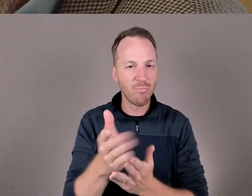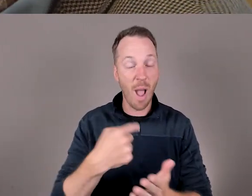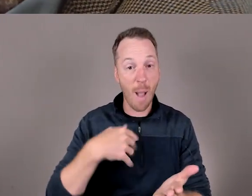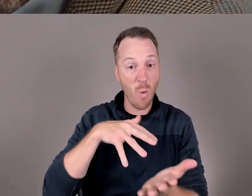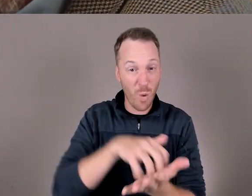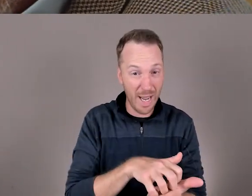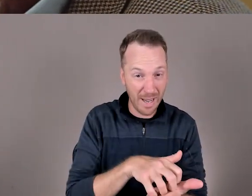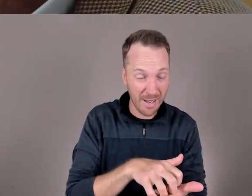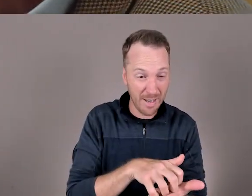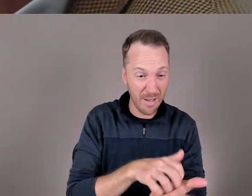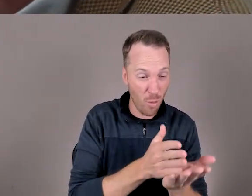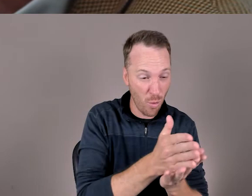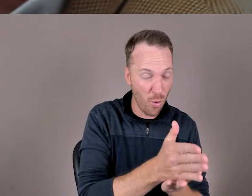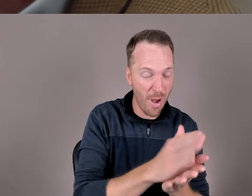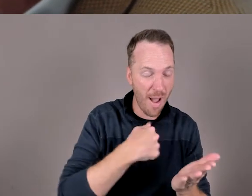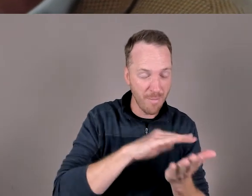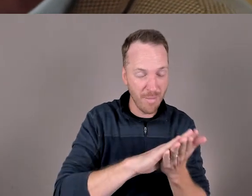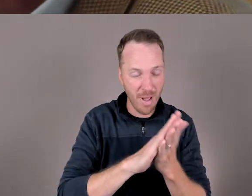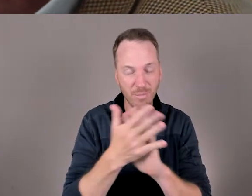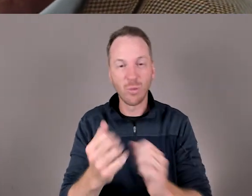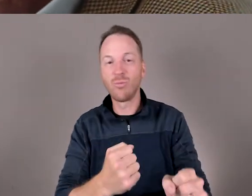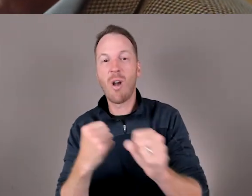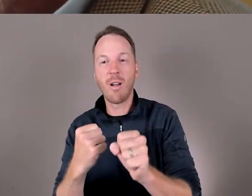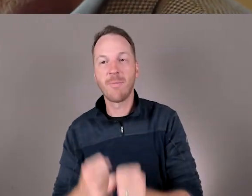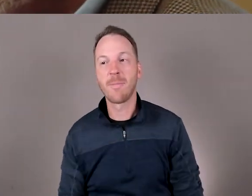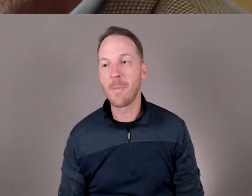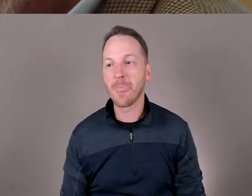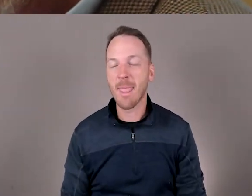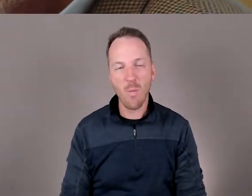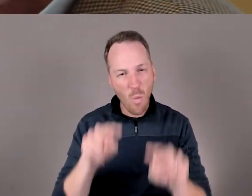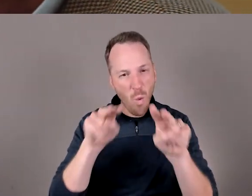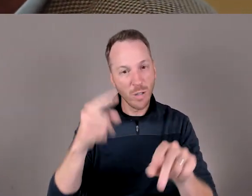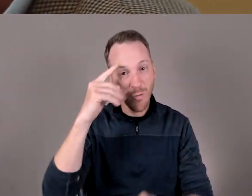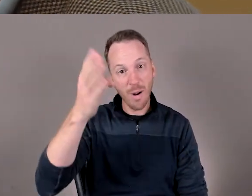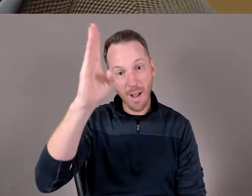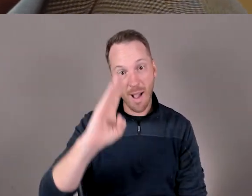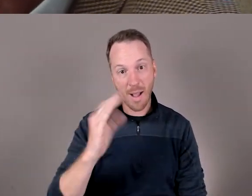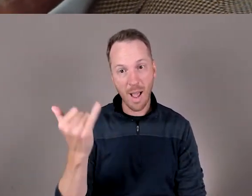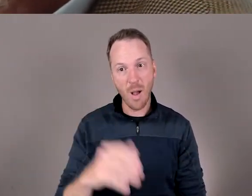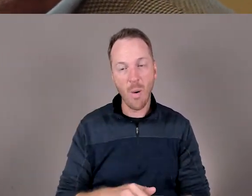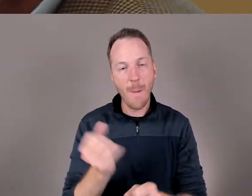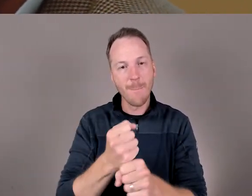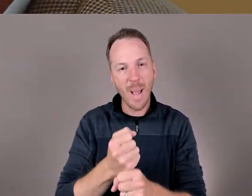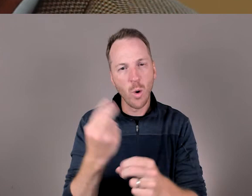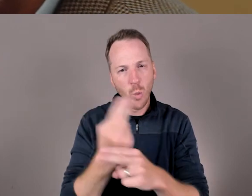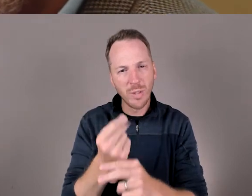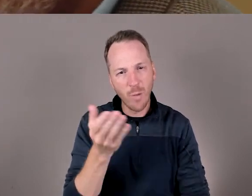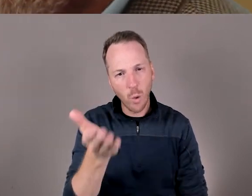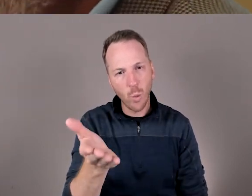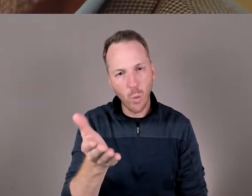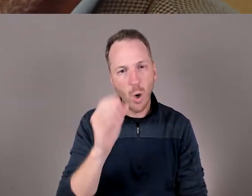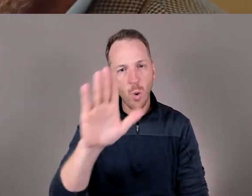weak, then I am strong. So watch for God to make use of you in